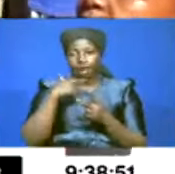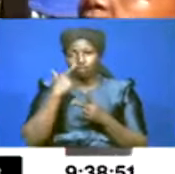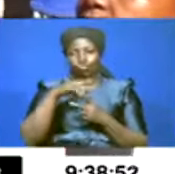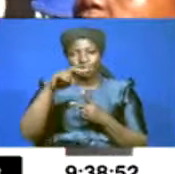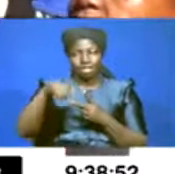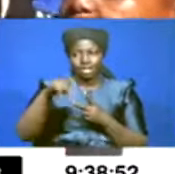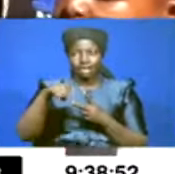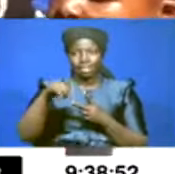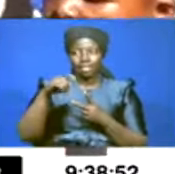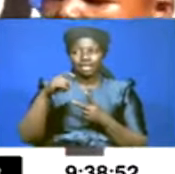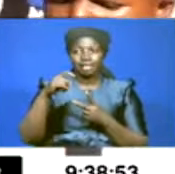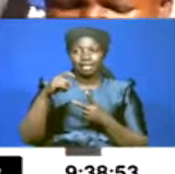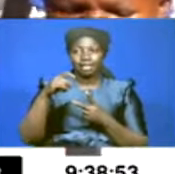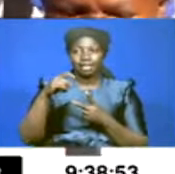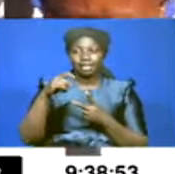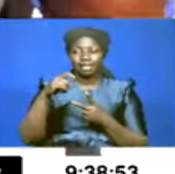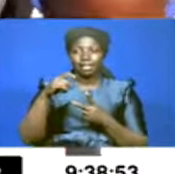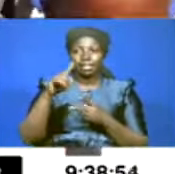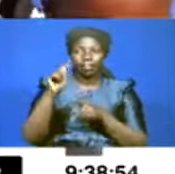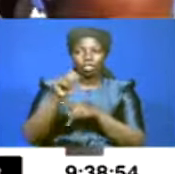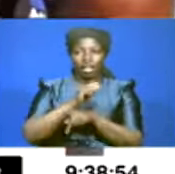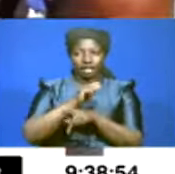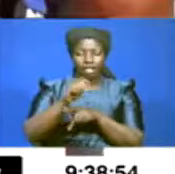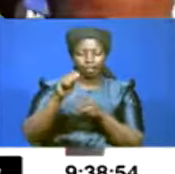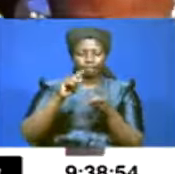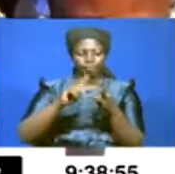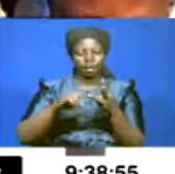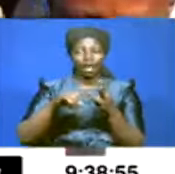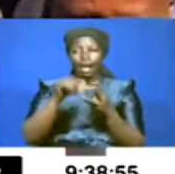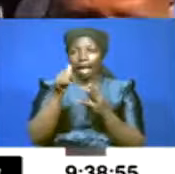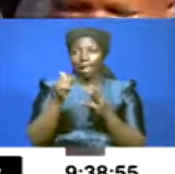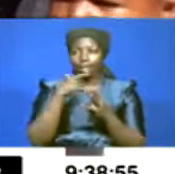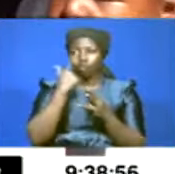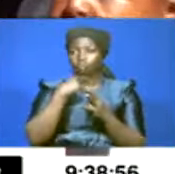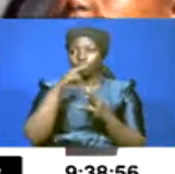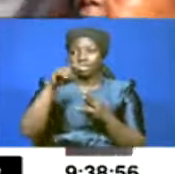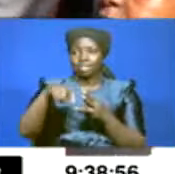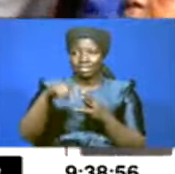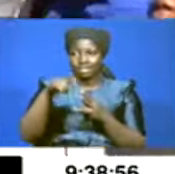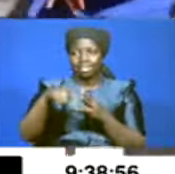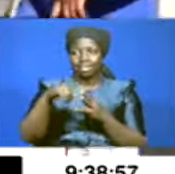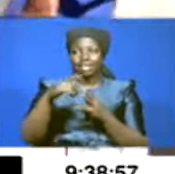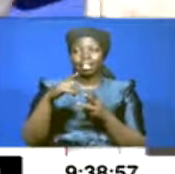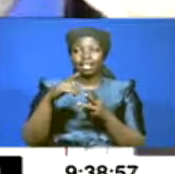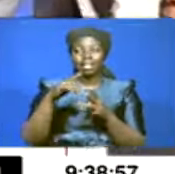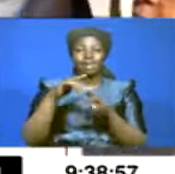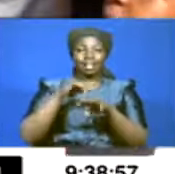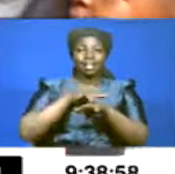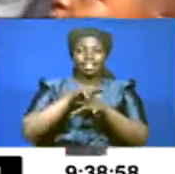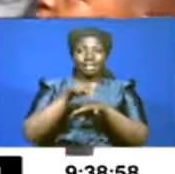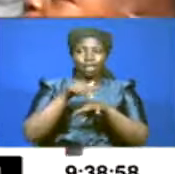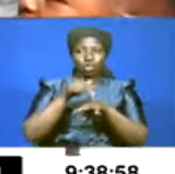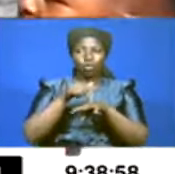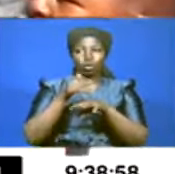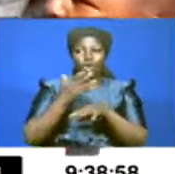ambao wanastahili courses, pia wale ambao wanahitaji kadi za watu ambao ni waremavu, na